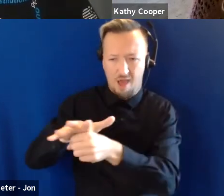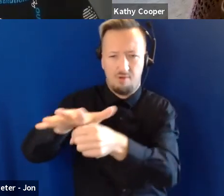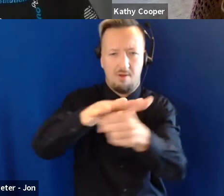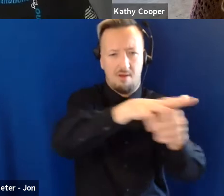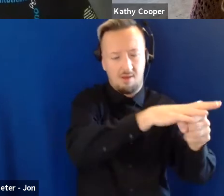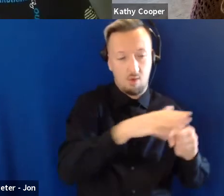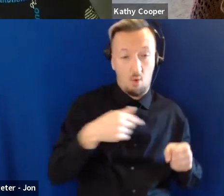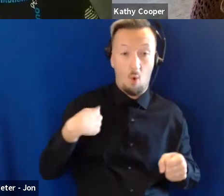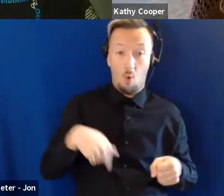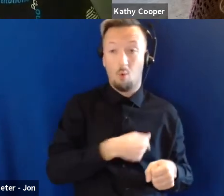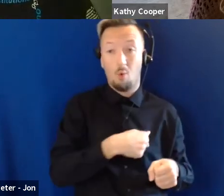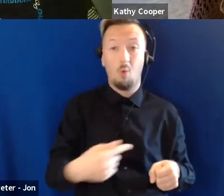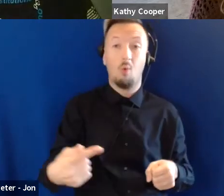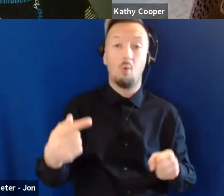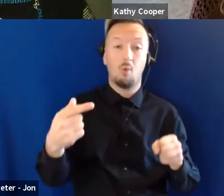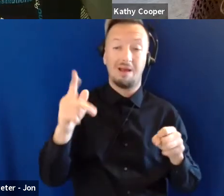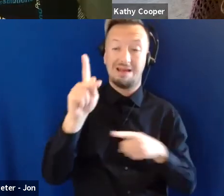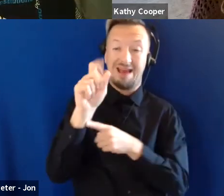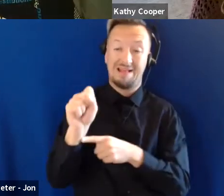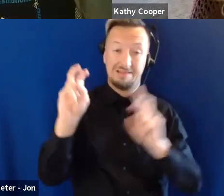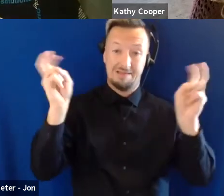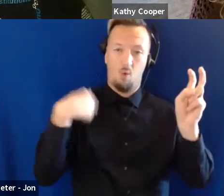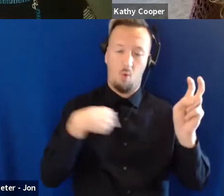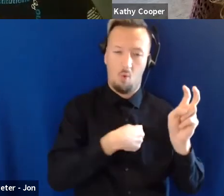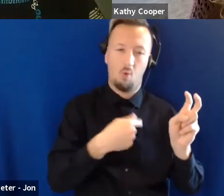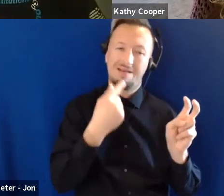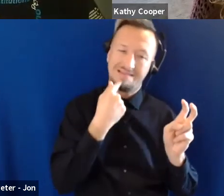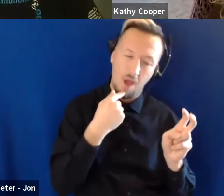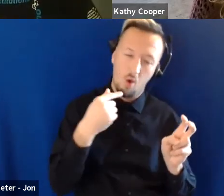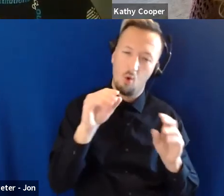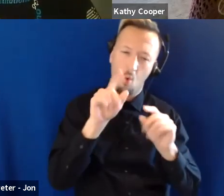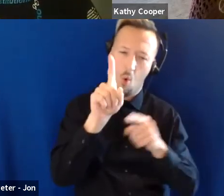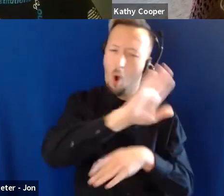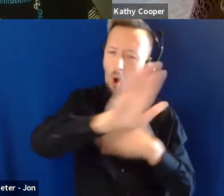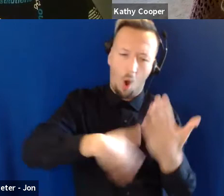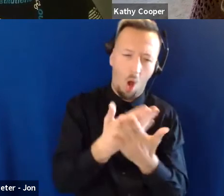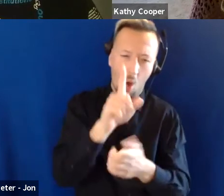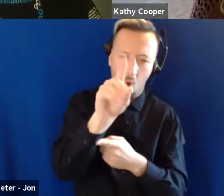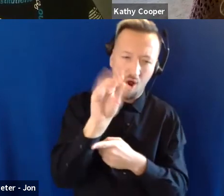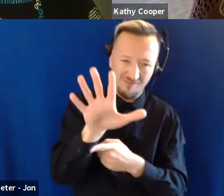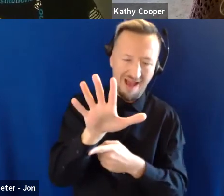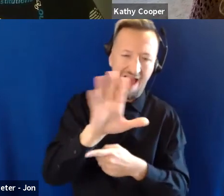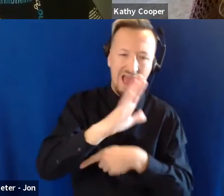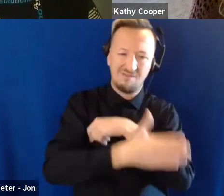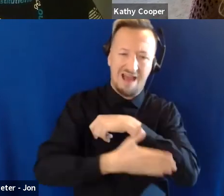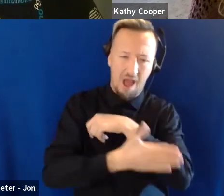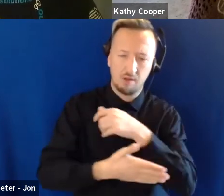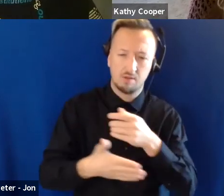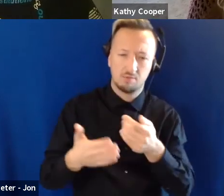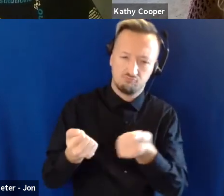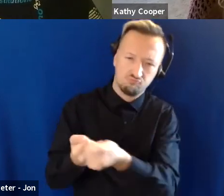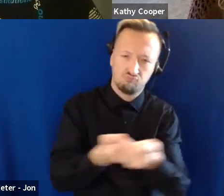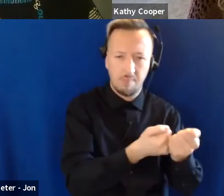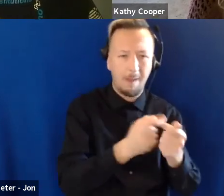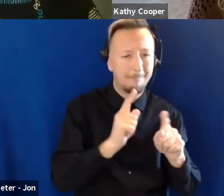served. We have no unserved counties. However, do we have underserved counties? Absolutely. And,